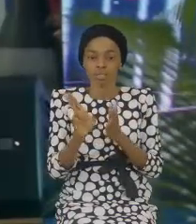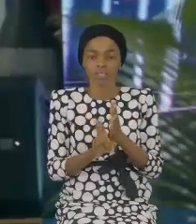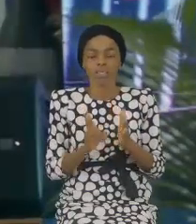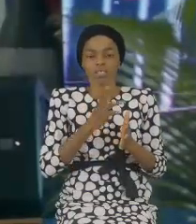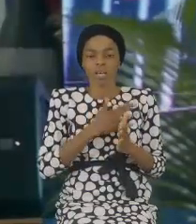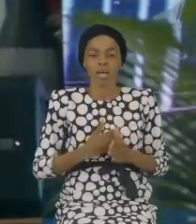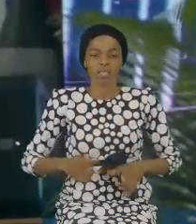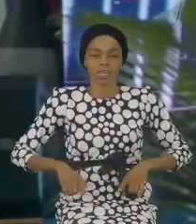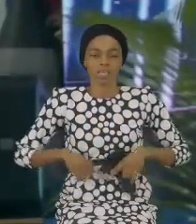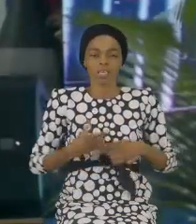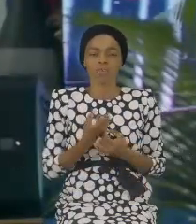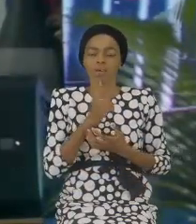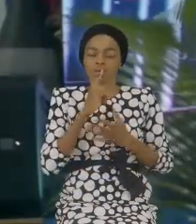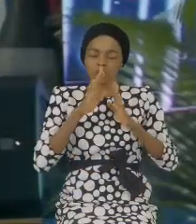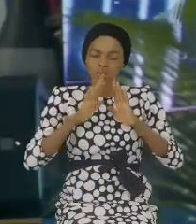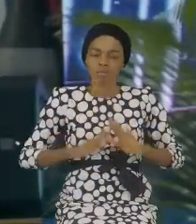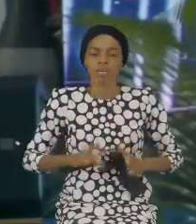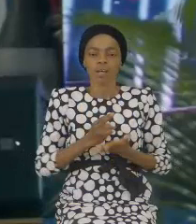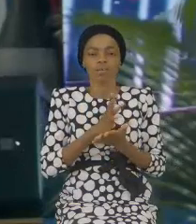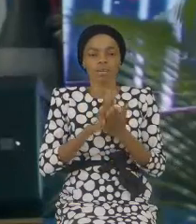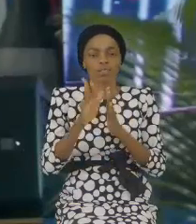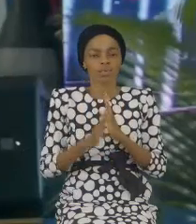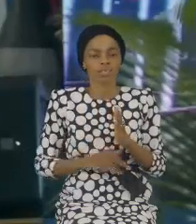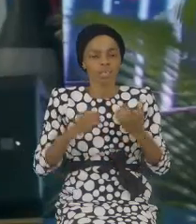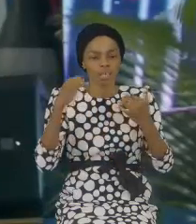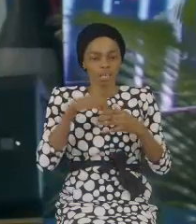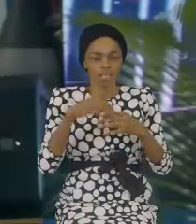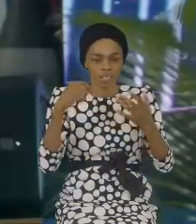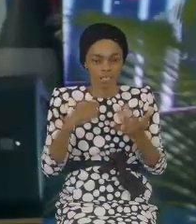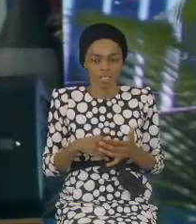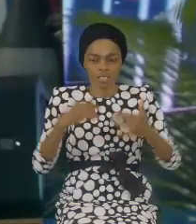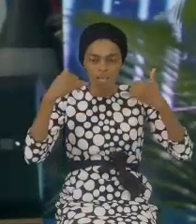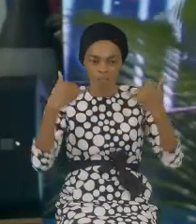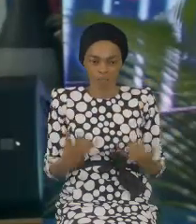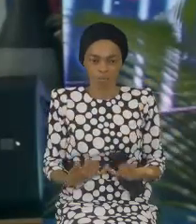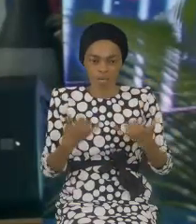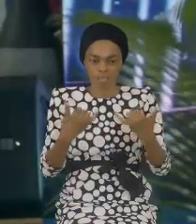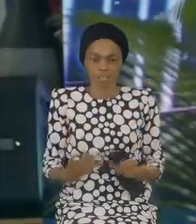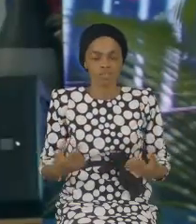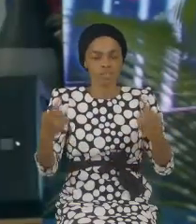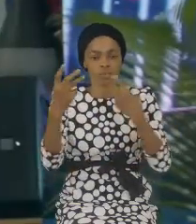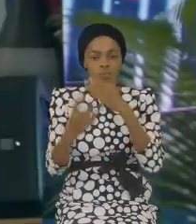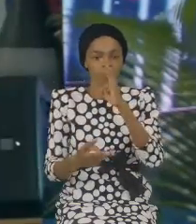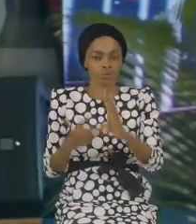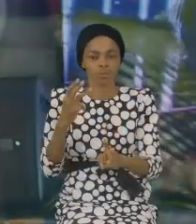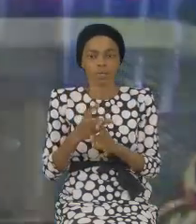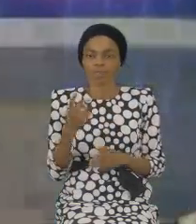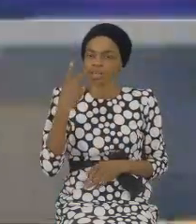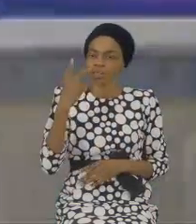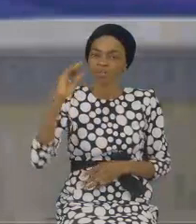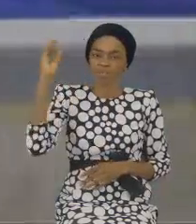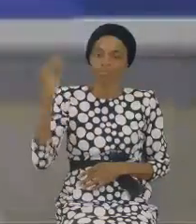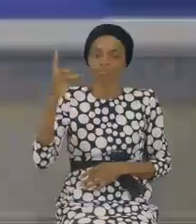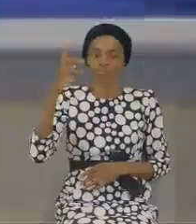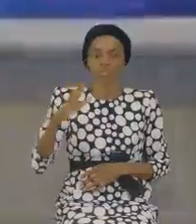godly in this present world. And then he says, he saw the grace of God, he was glad, and he